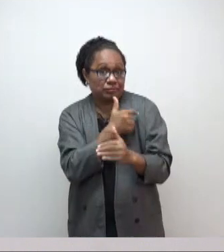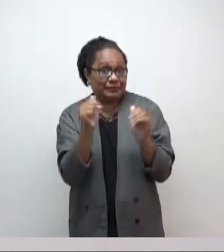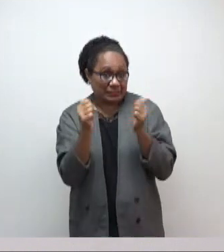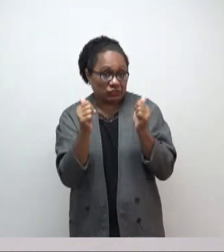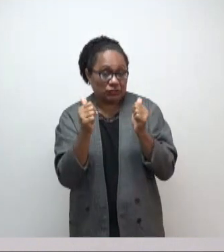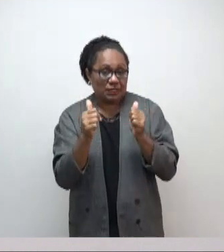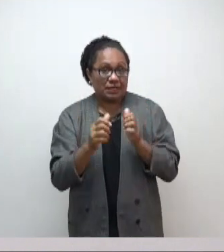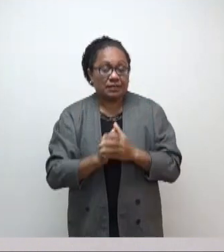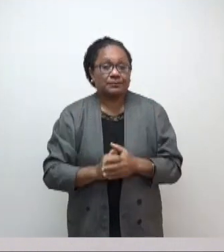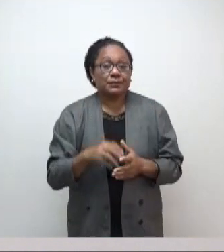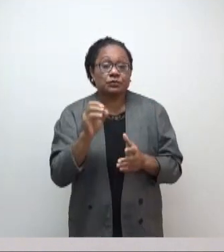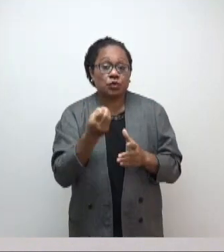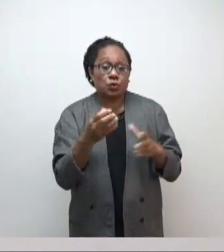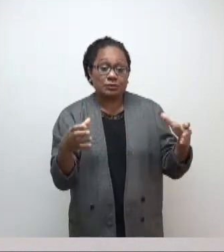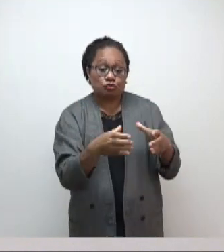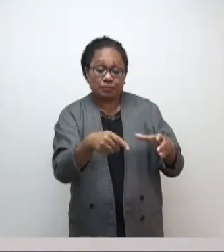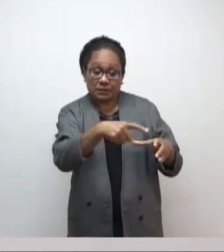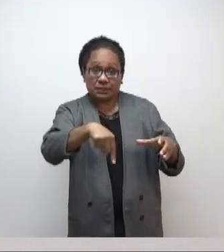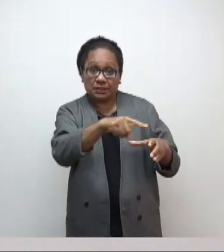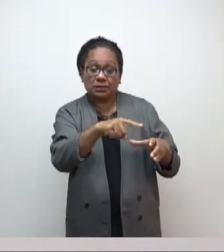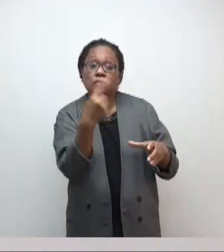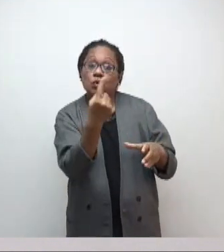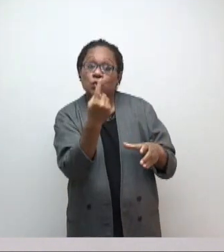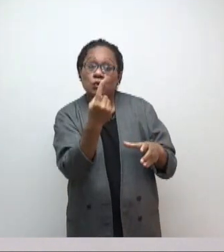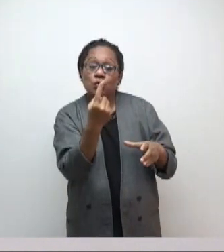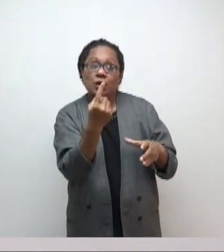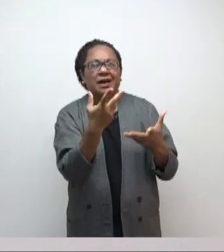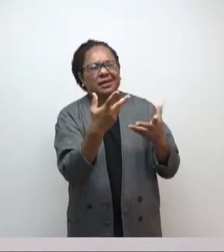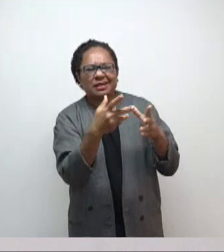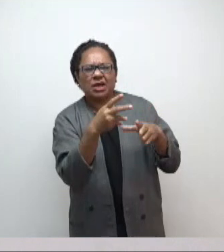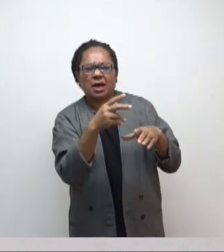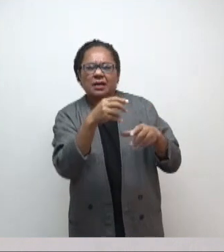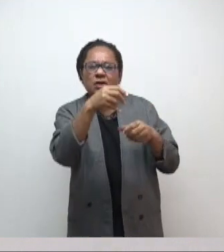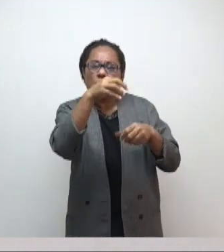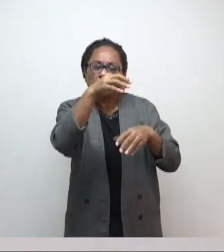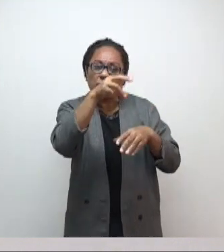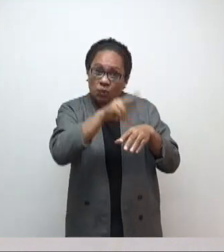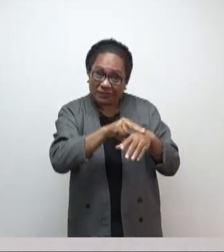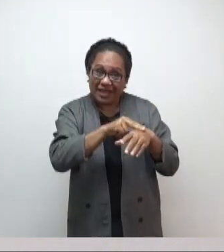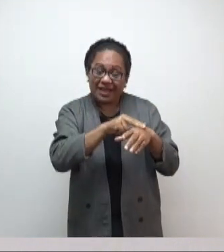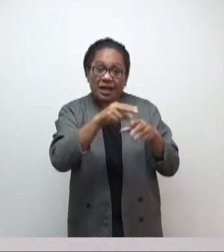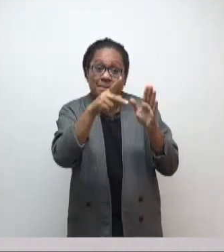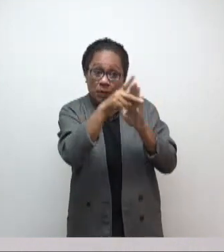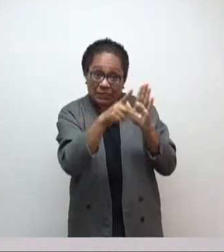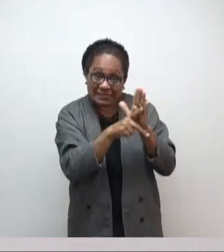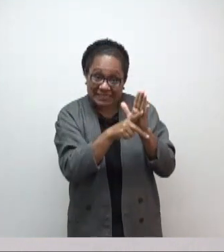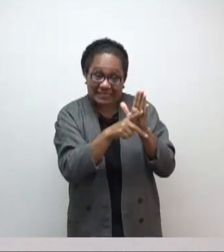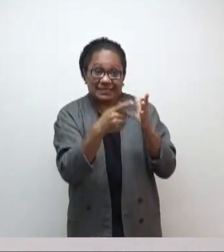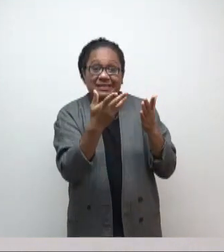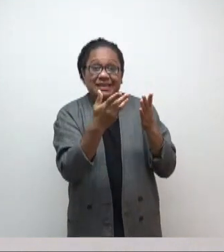Force, which includes our top medical and policy experts, has developed a careful